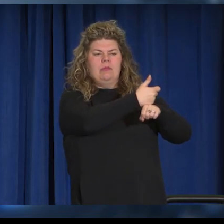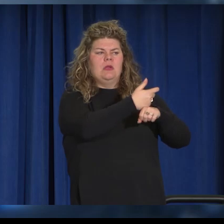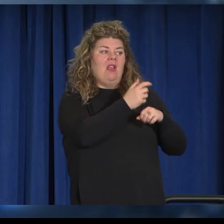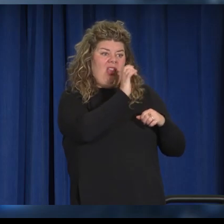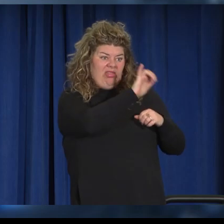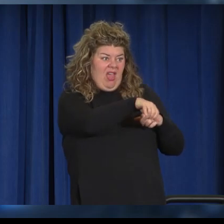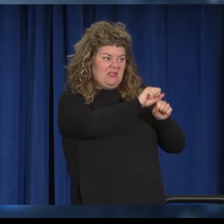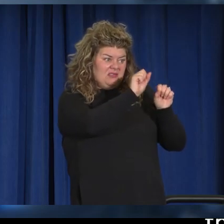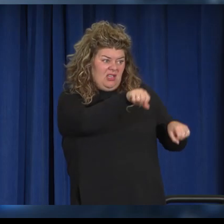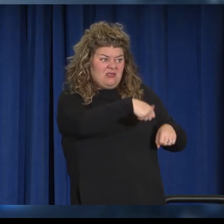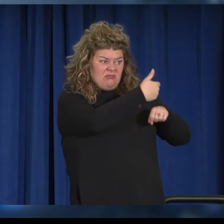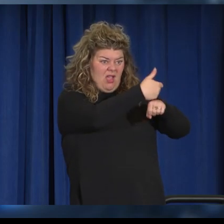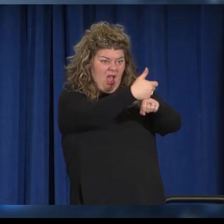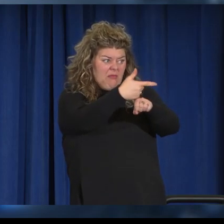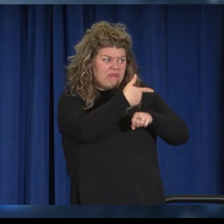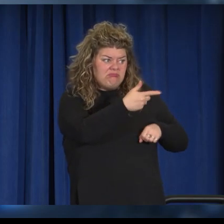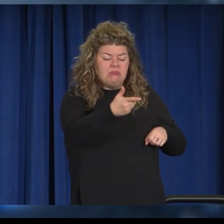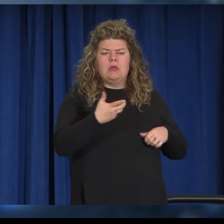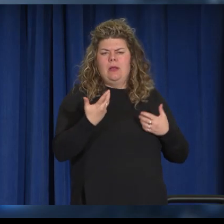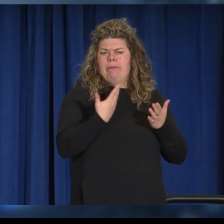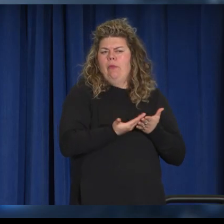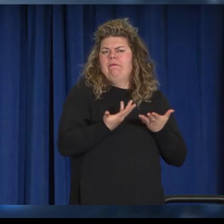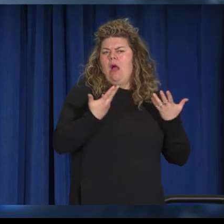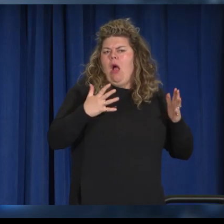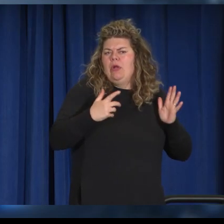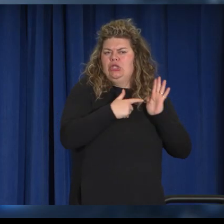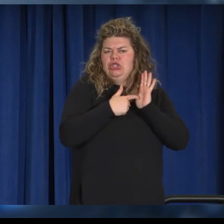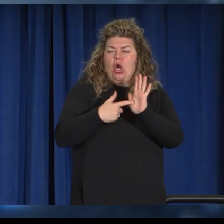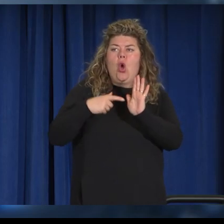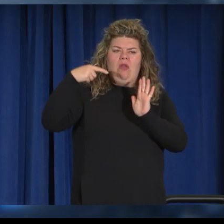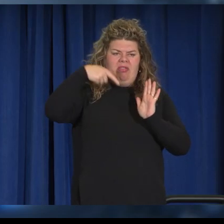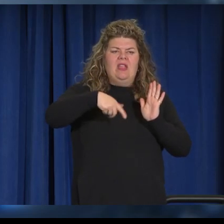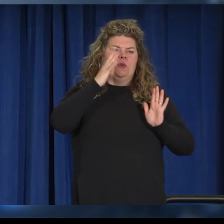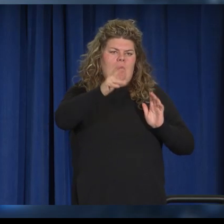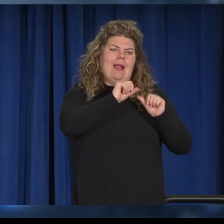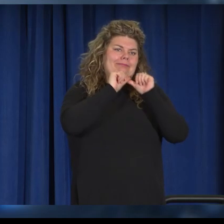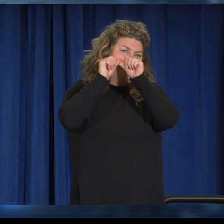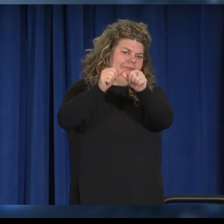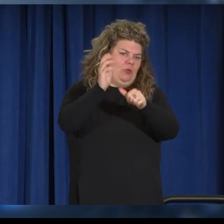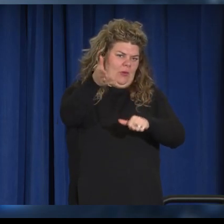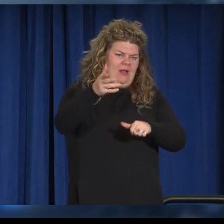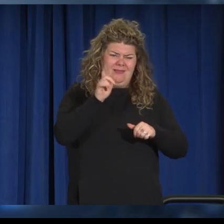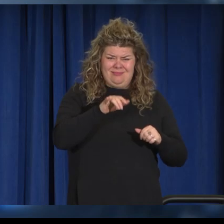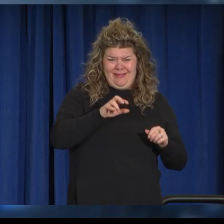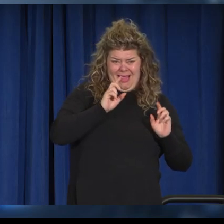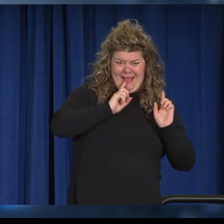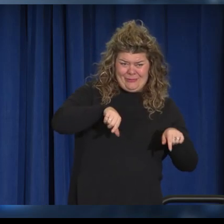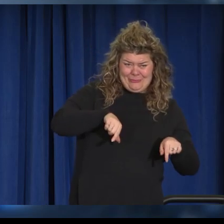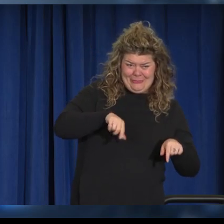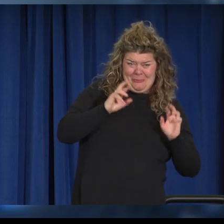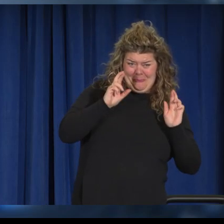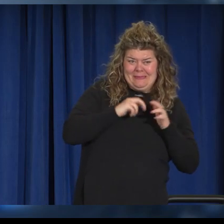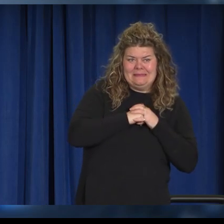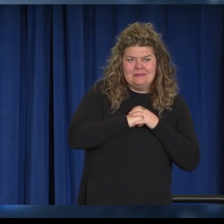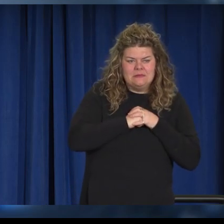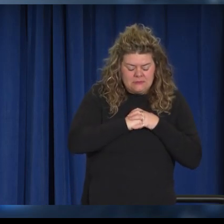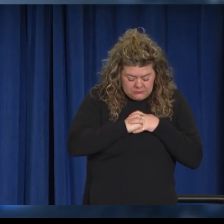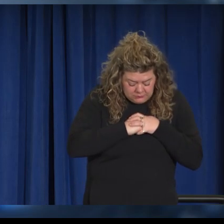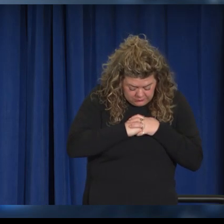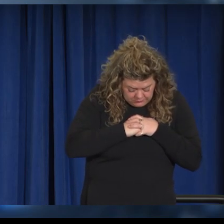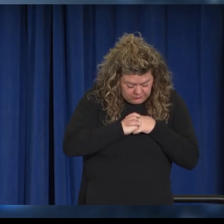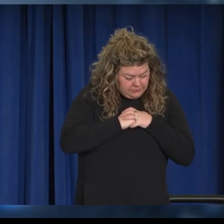about this being a long-lasting venture. I hope that answers your question. Thank you. We have